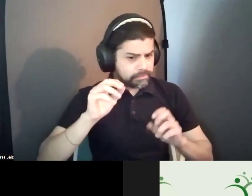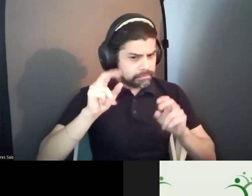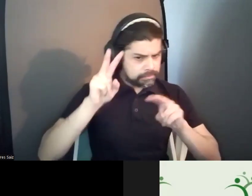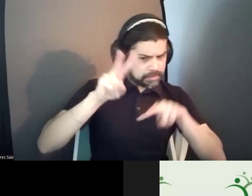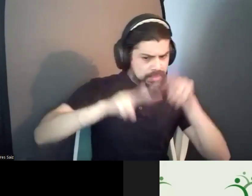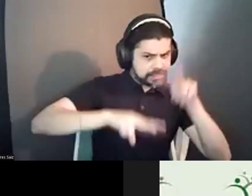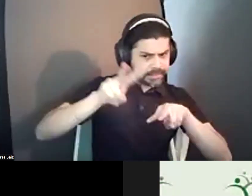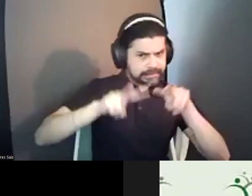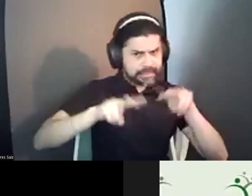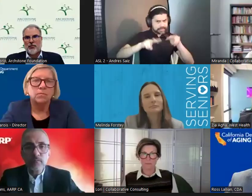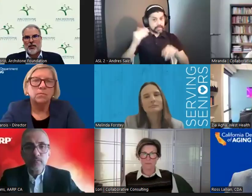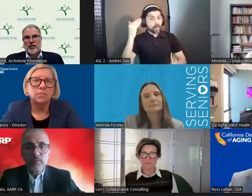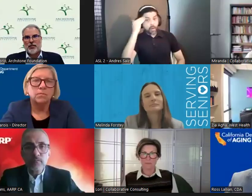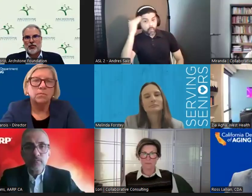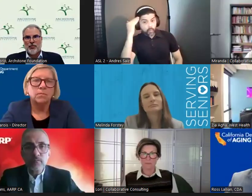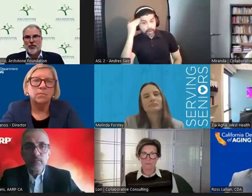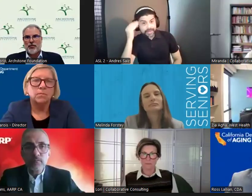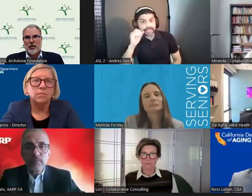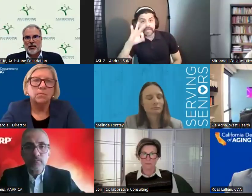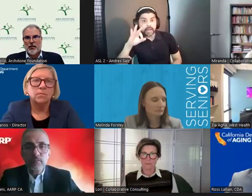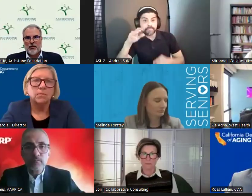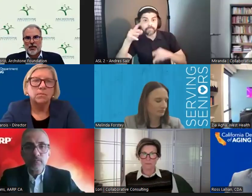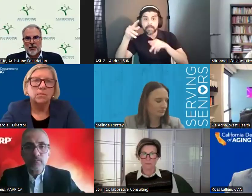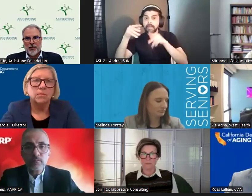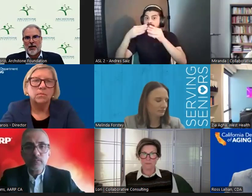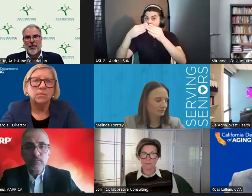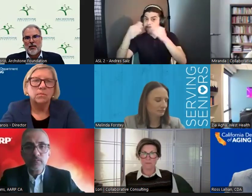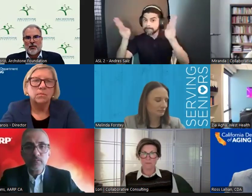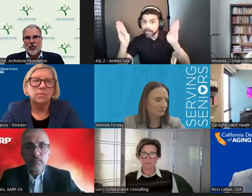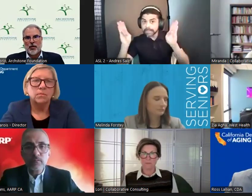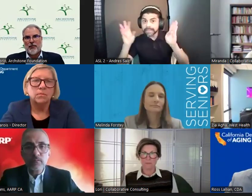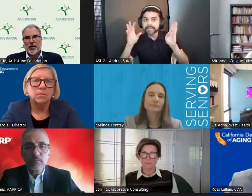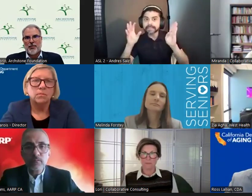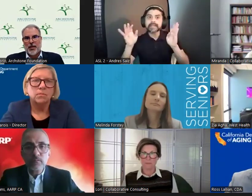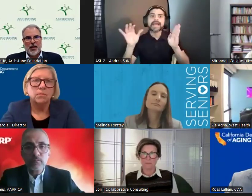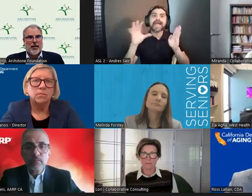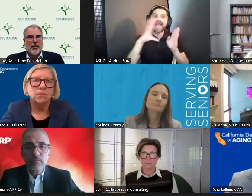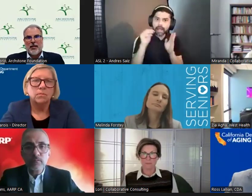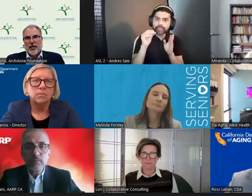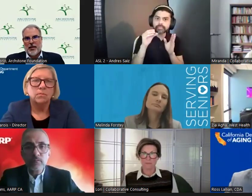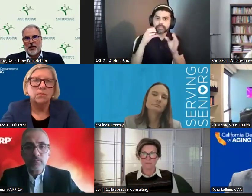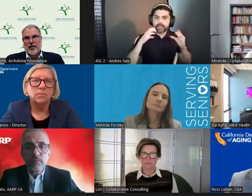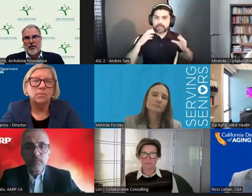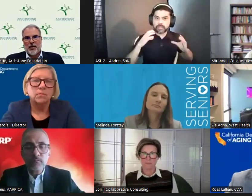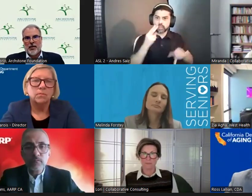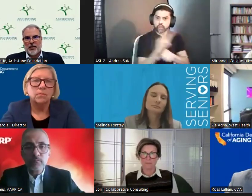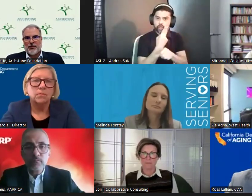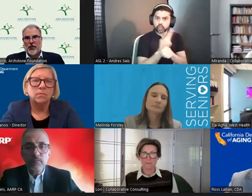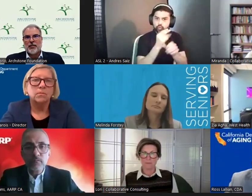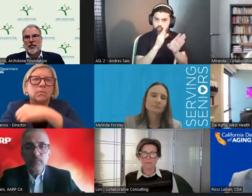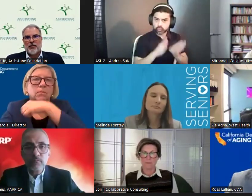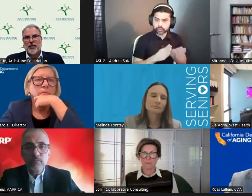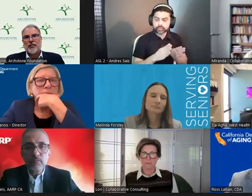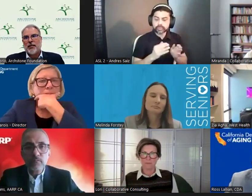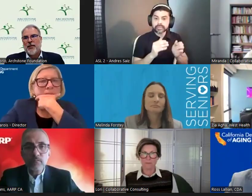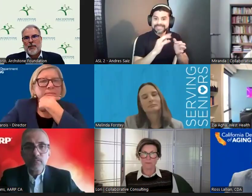that of the public as well as the consumers throughout California about the work of the MPA and its